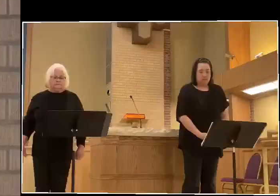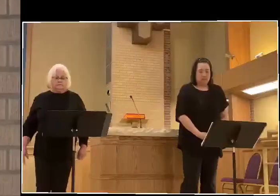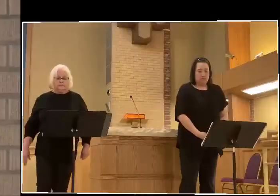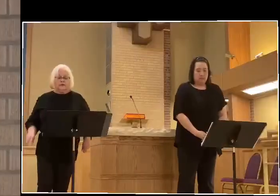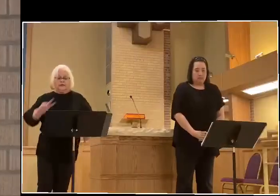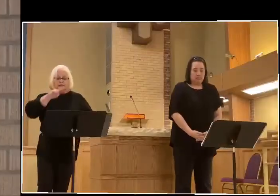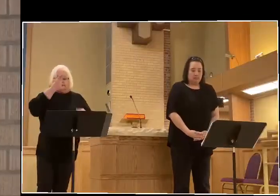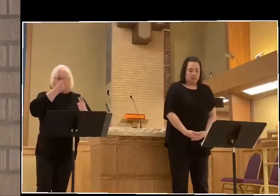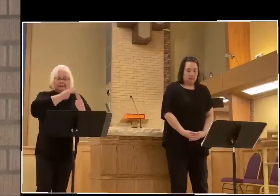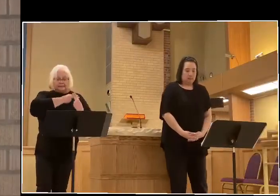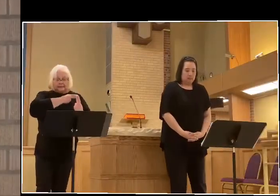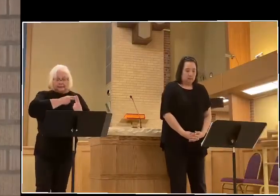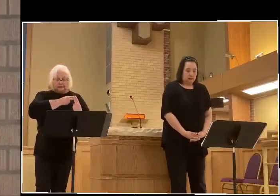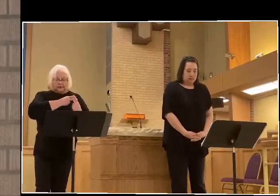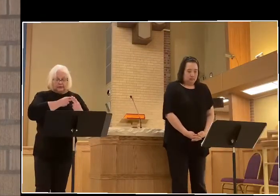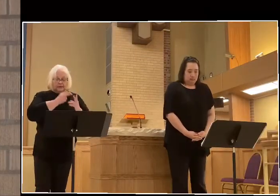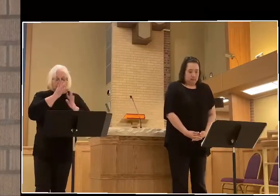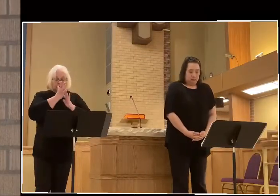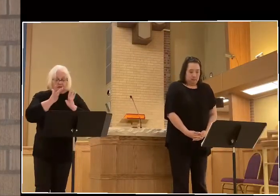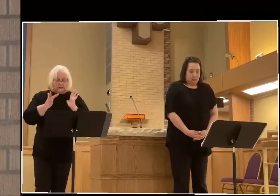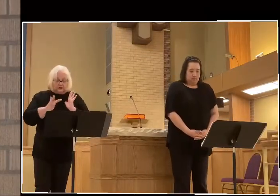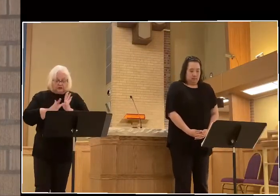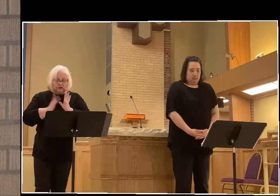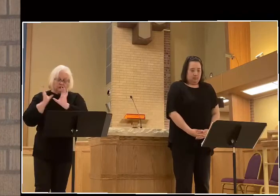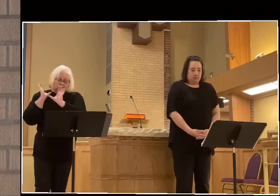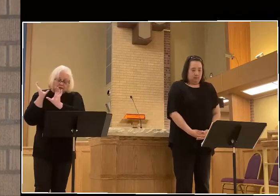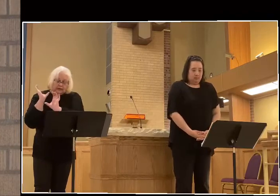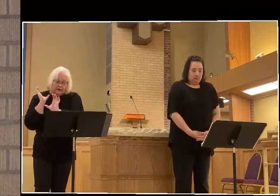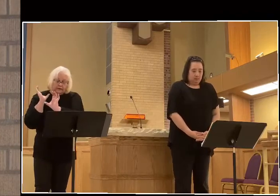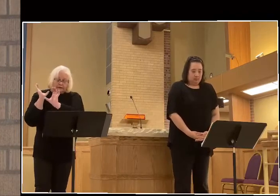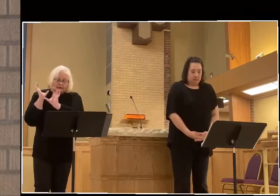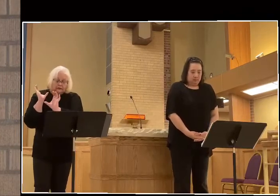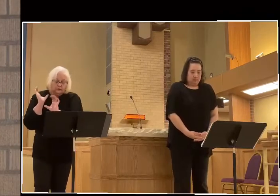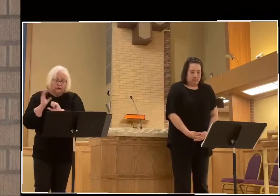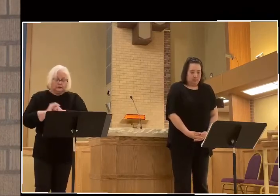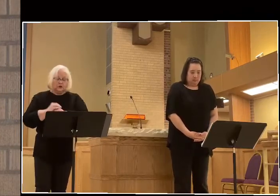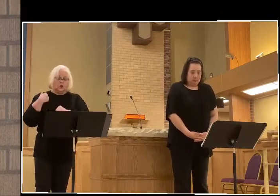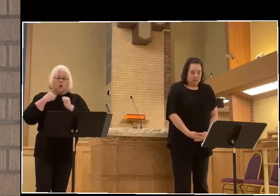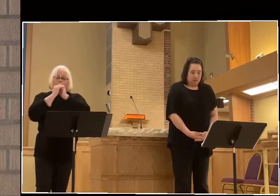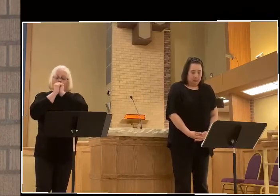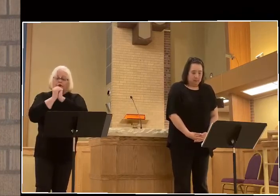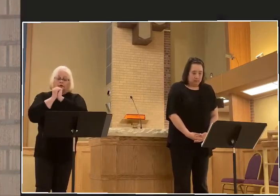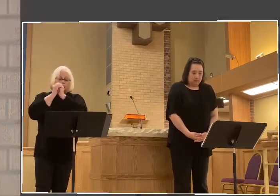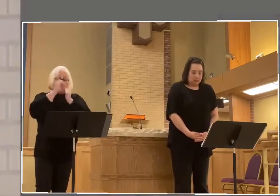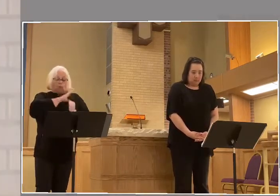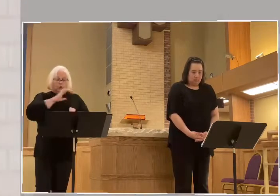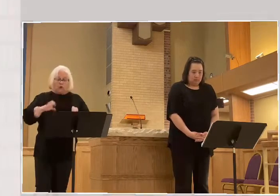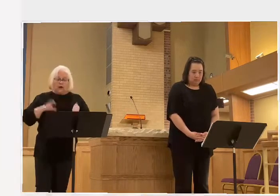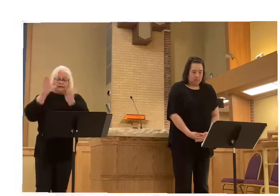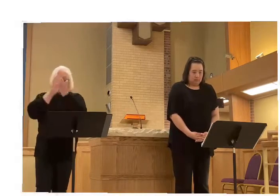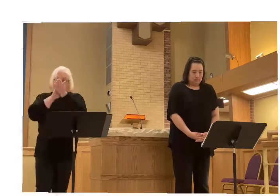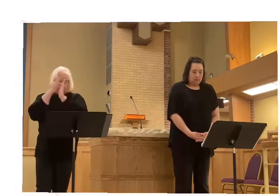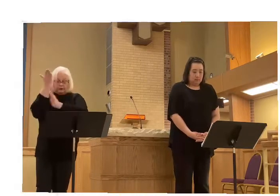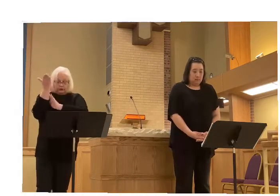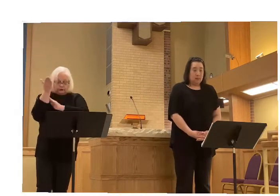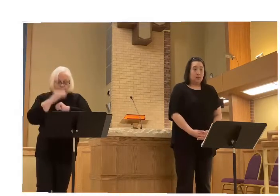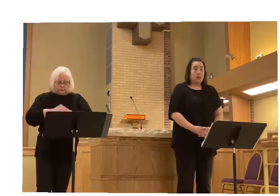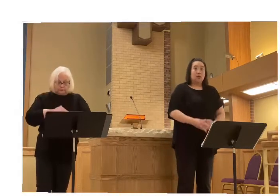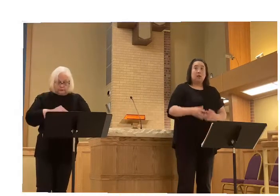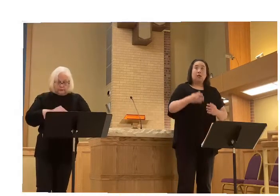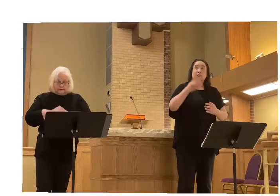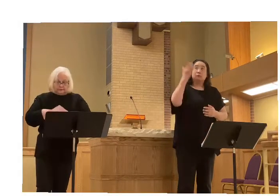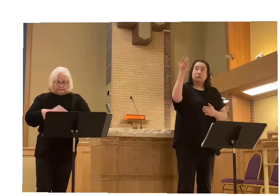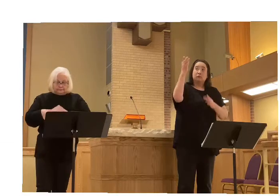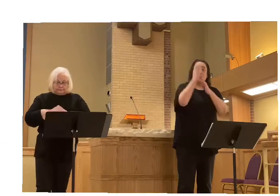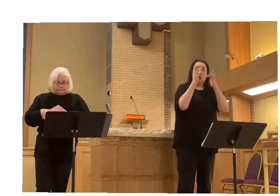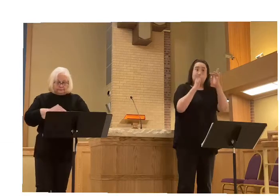The second station Jesus carries is cross. We adore you, O Christ, and we praise you. Because by